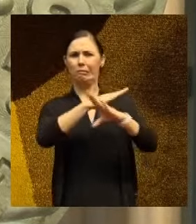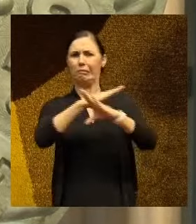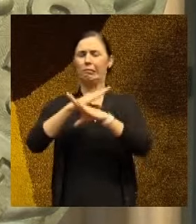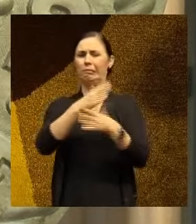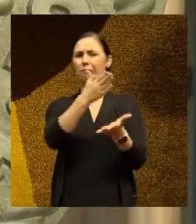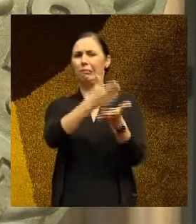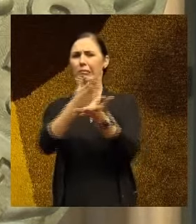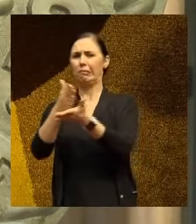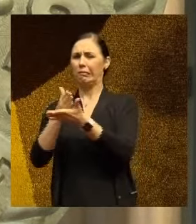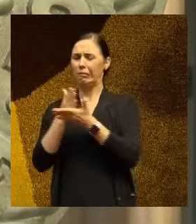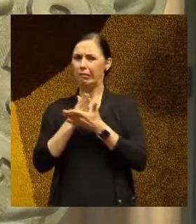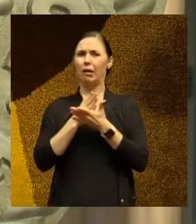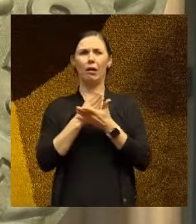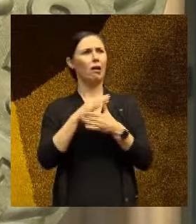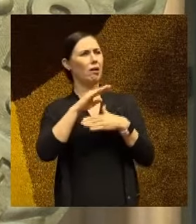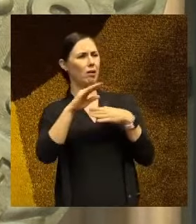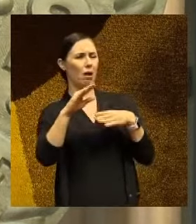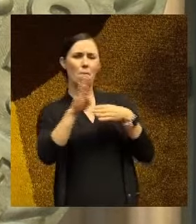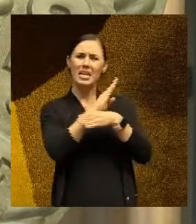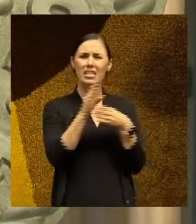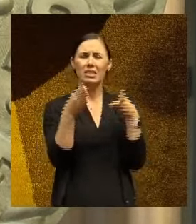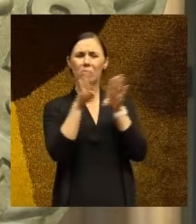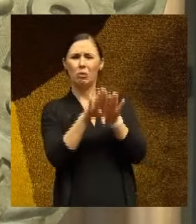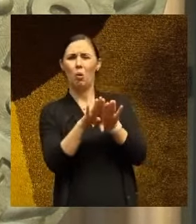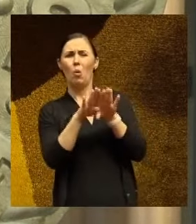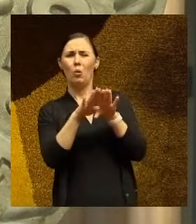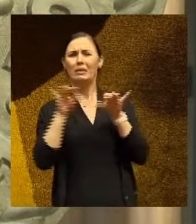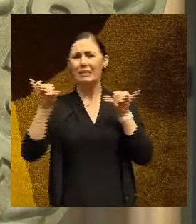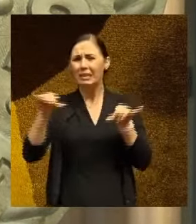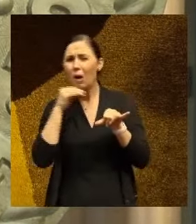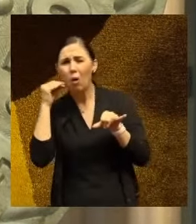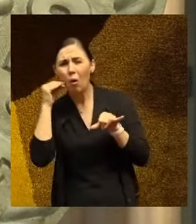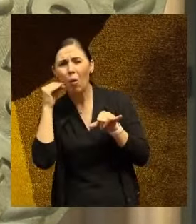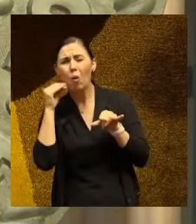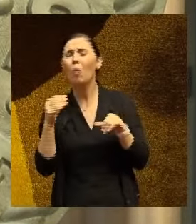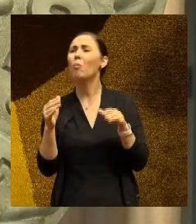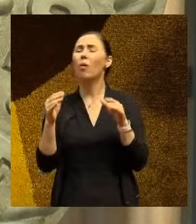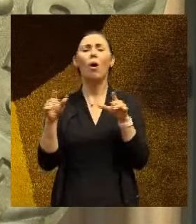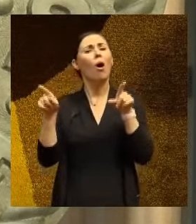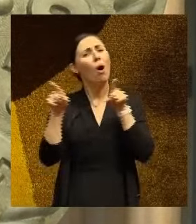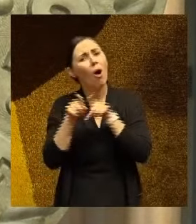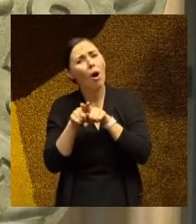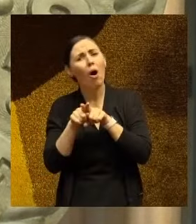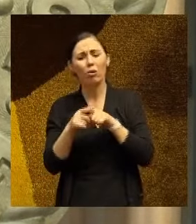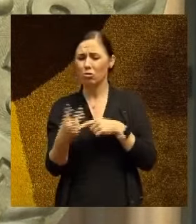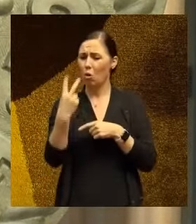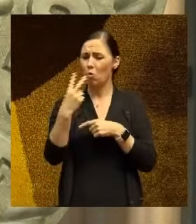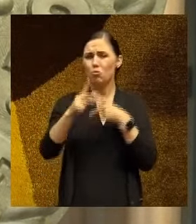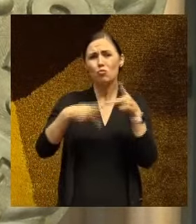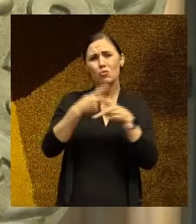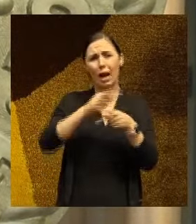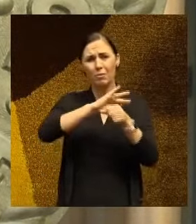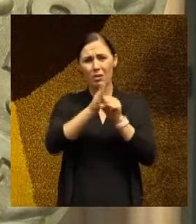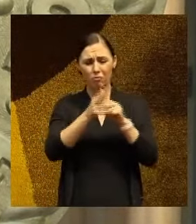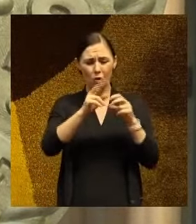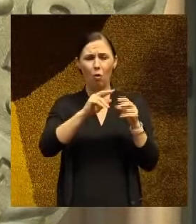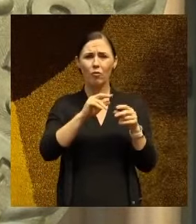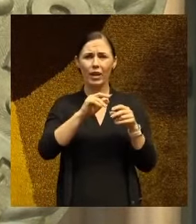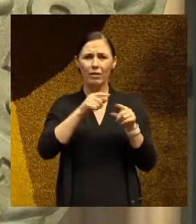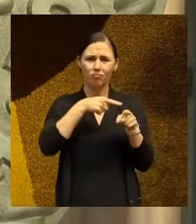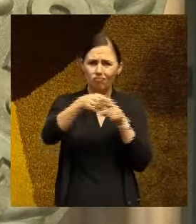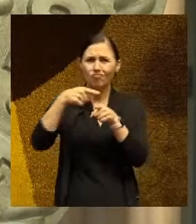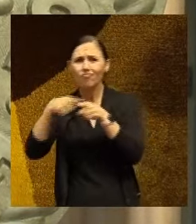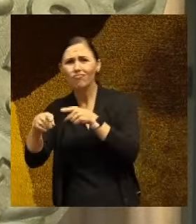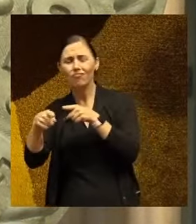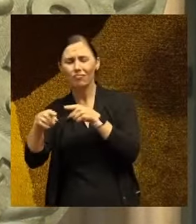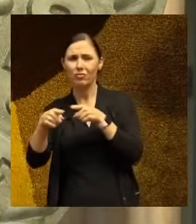all kinds, and 2 variants that have changed how we deal with the coronavirus. And the fight is